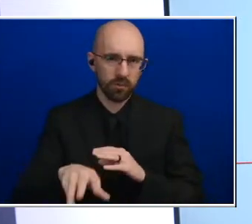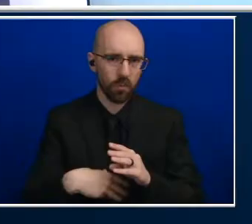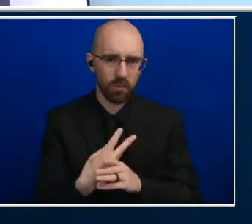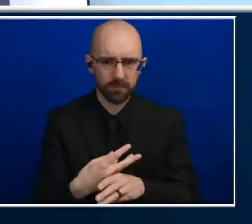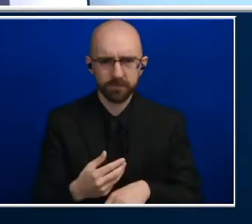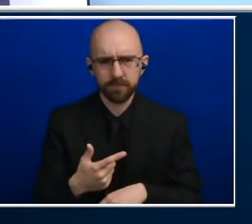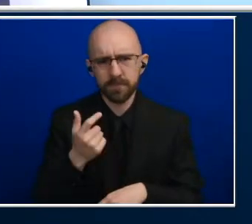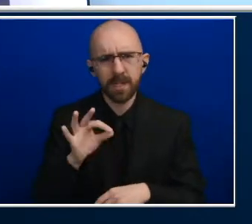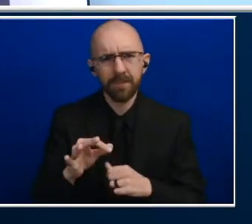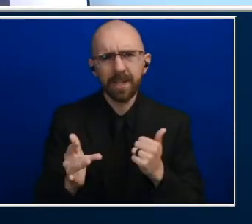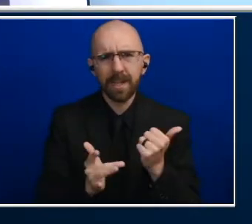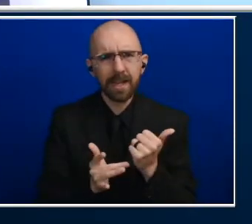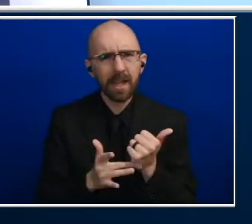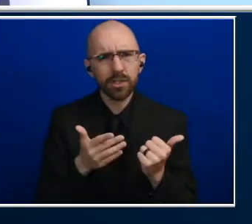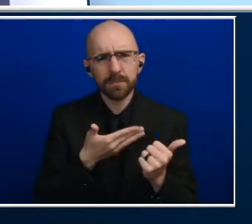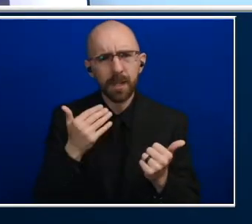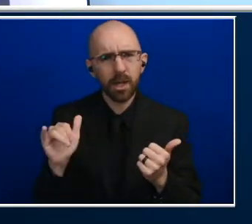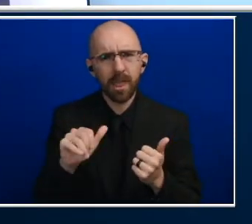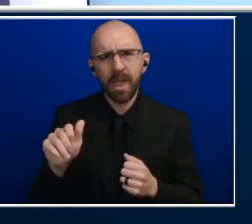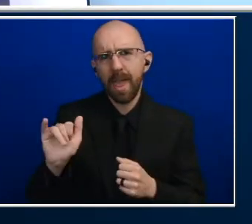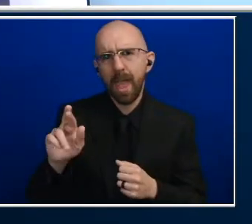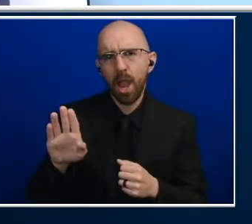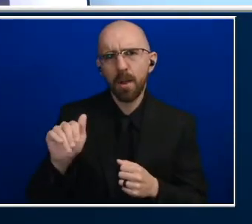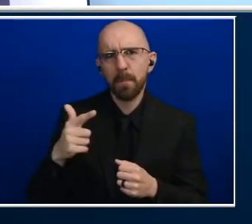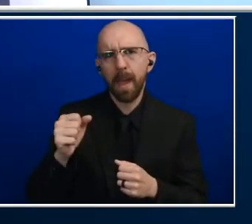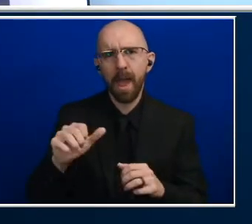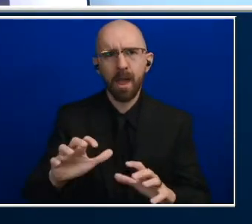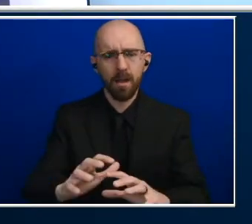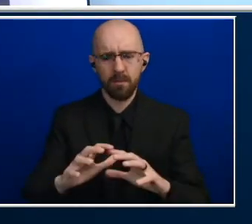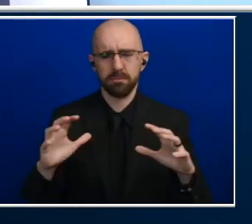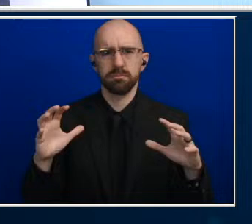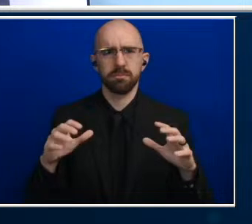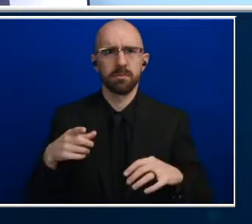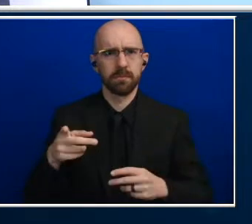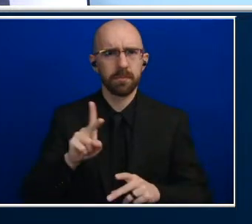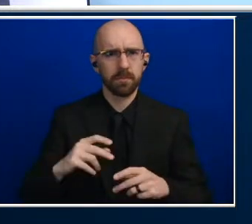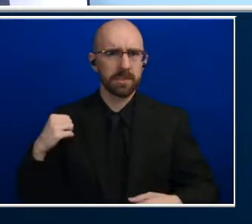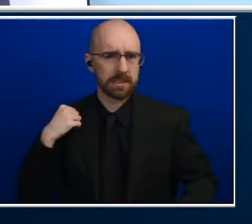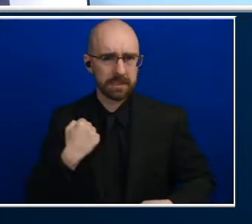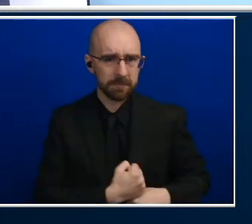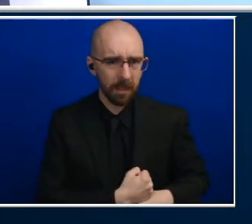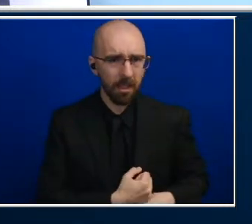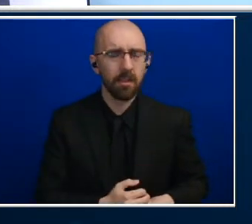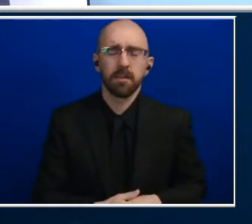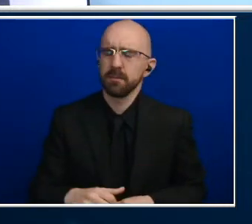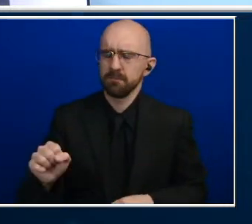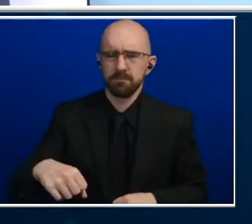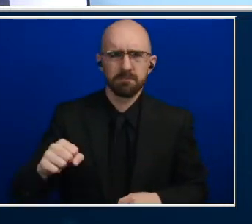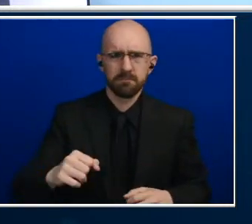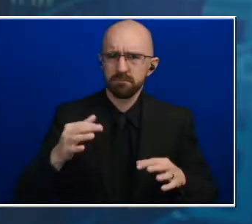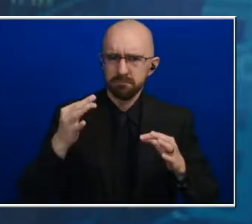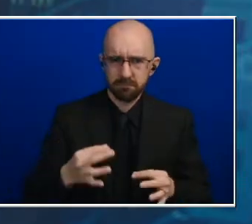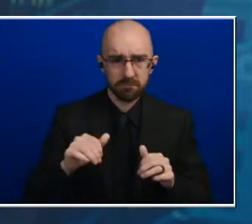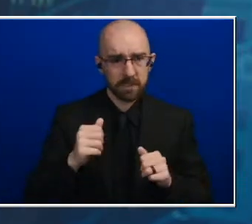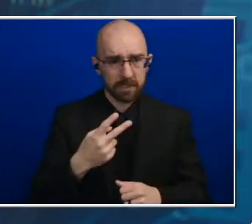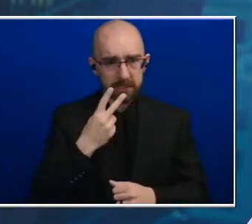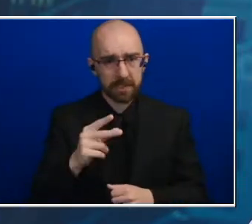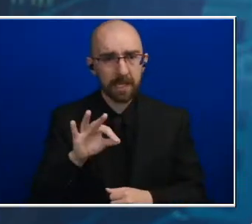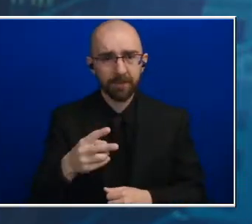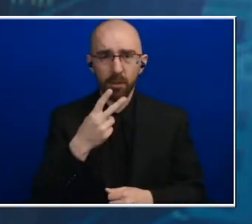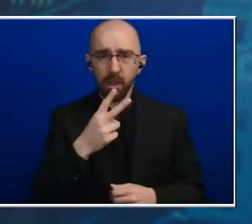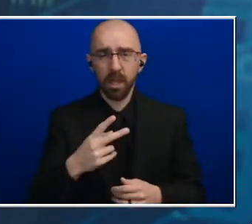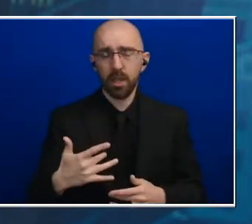technology, like airbags and more people wearing seatbelts? Certainly. So you can see, if you look at a trend of motor